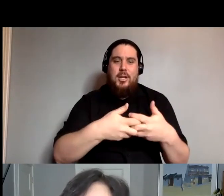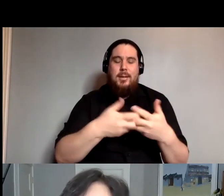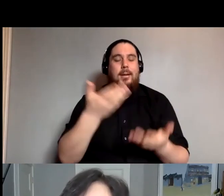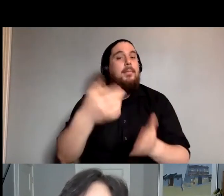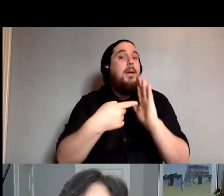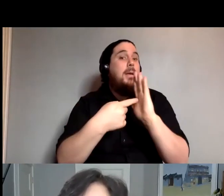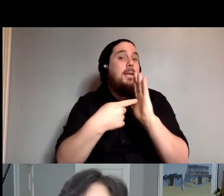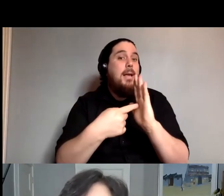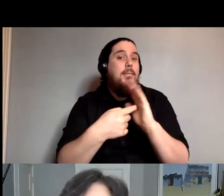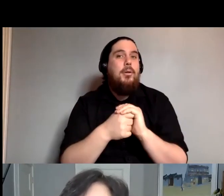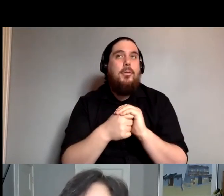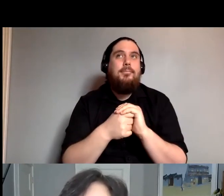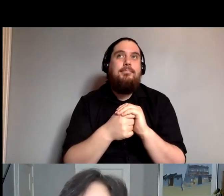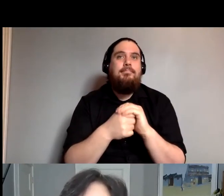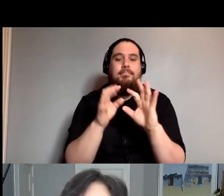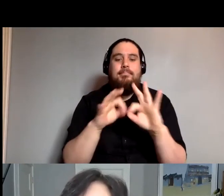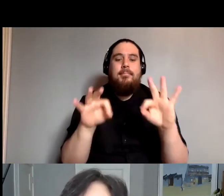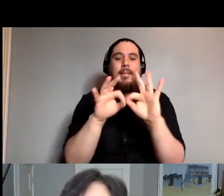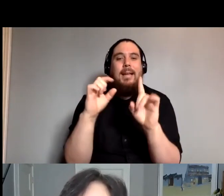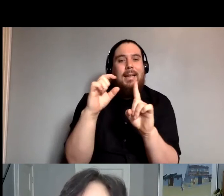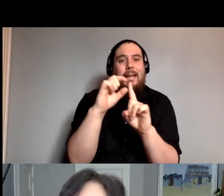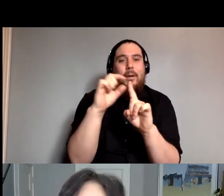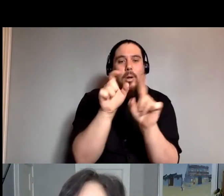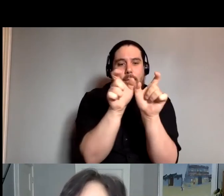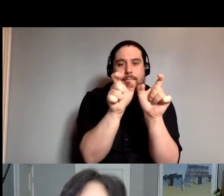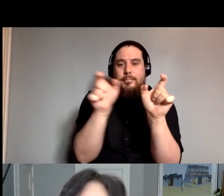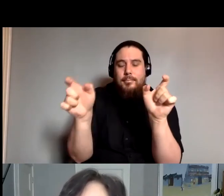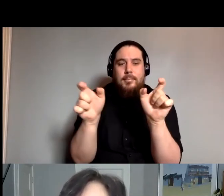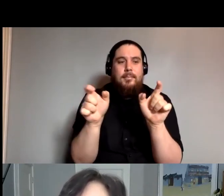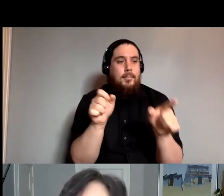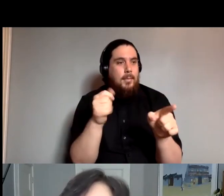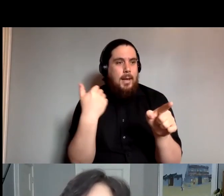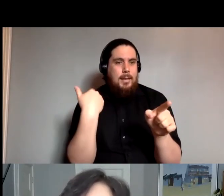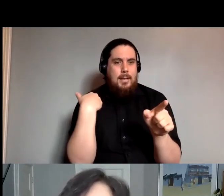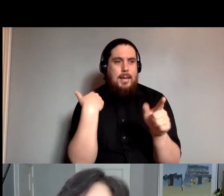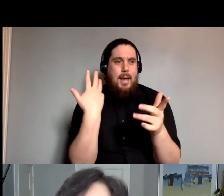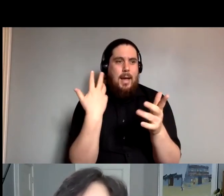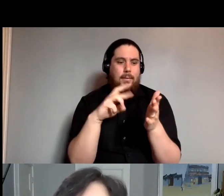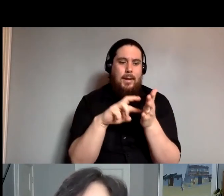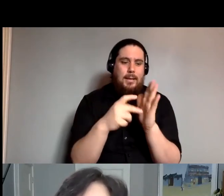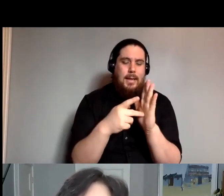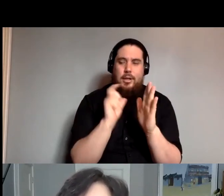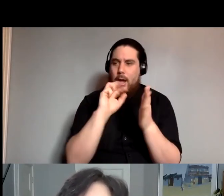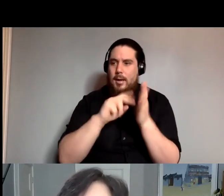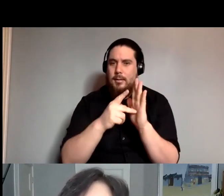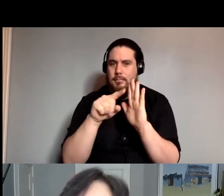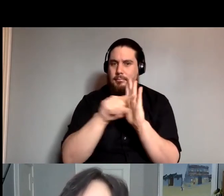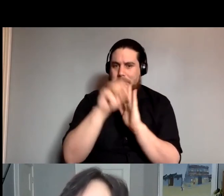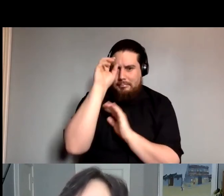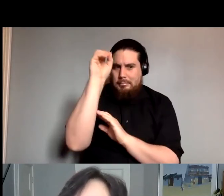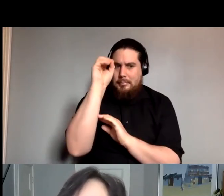of keywords, and it does it have a kind of a intentional or unintentional bias toward